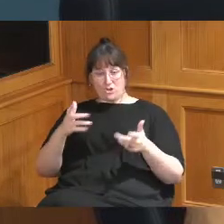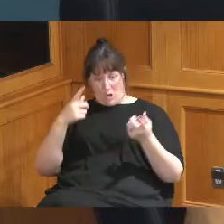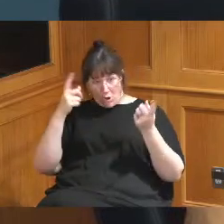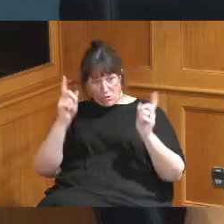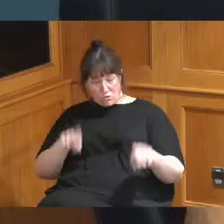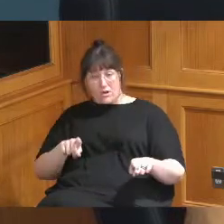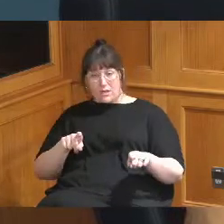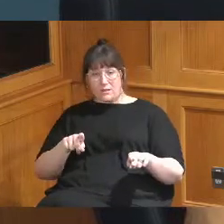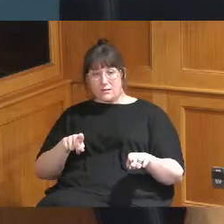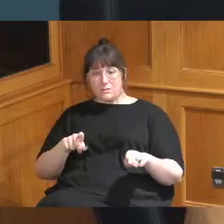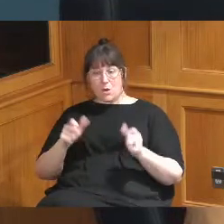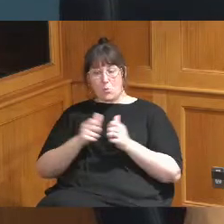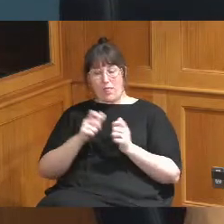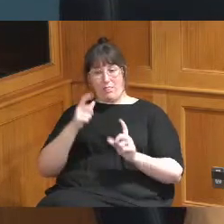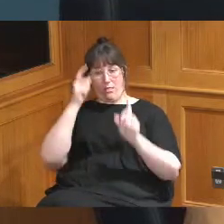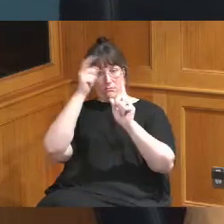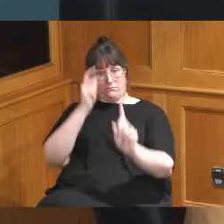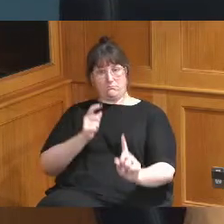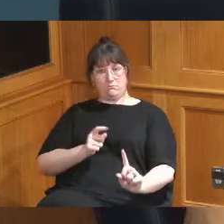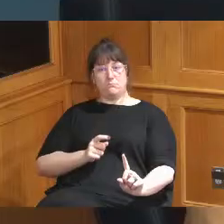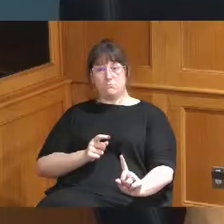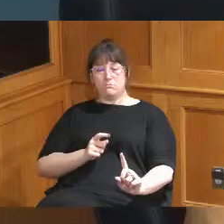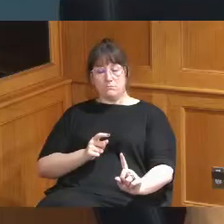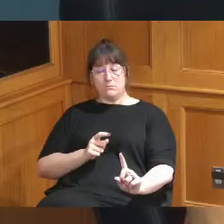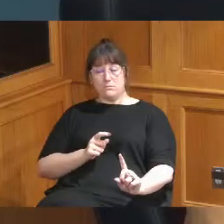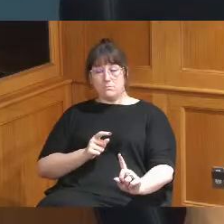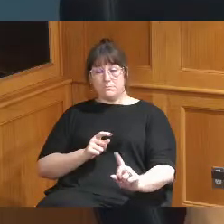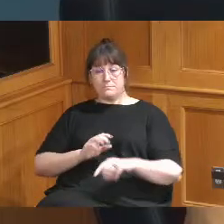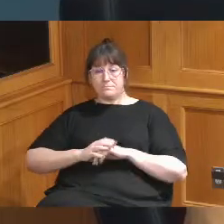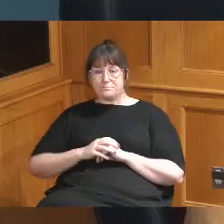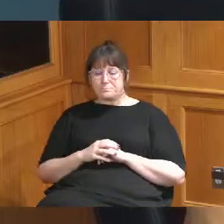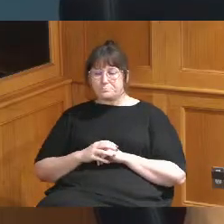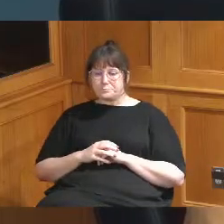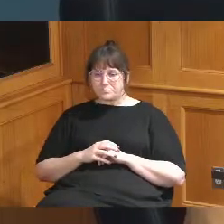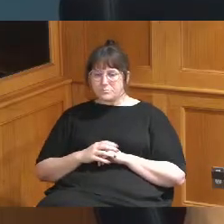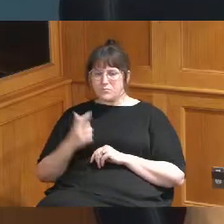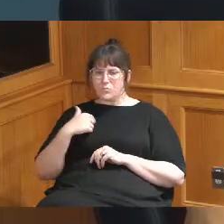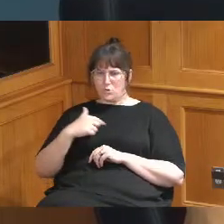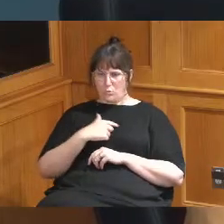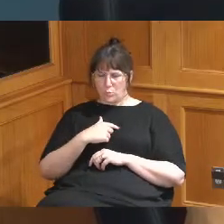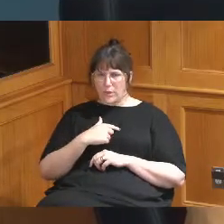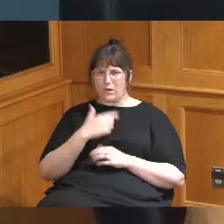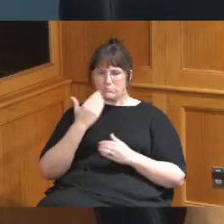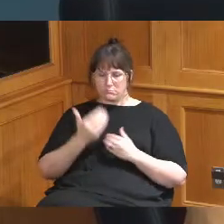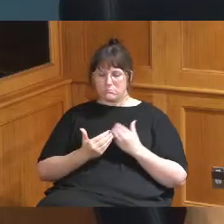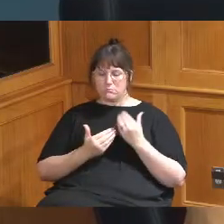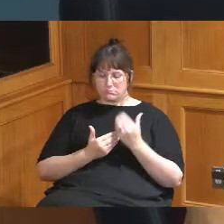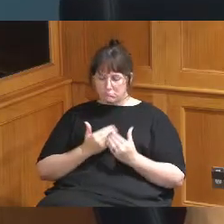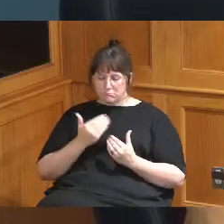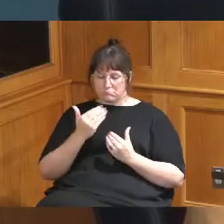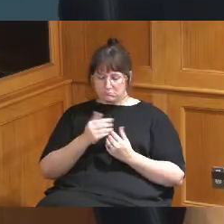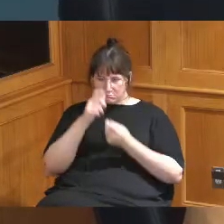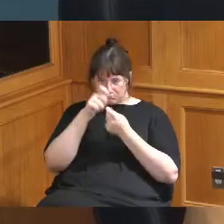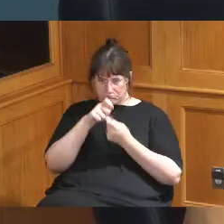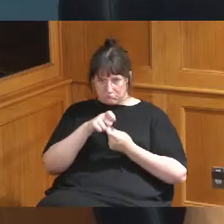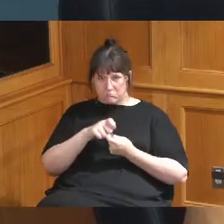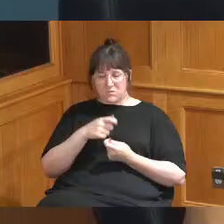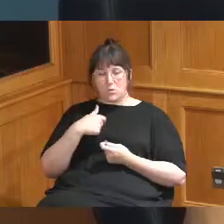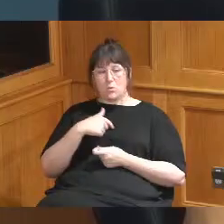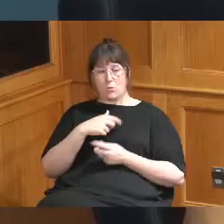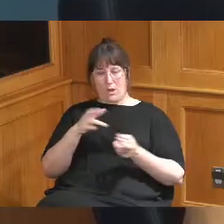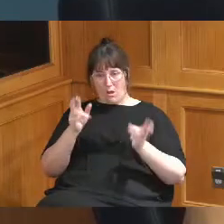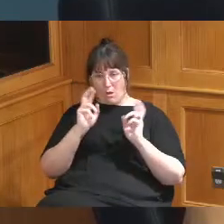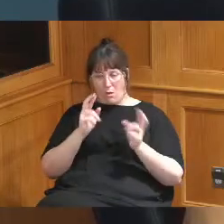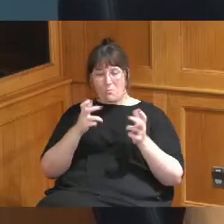to on some of the major terms, and so we're working through the rest of it, and we hope to get there with the Bengals. And